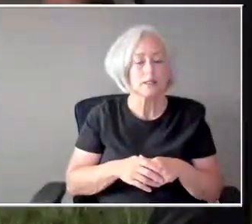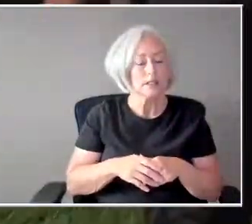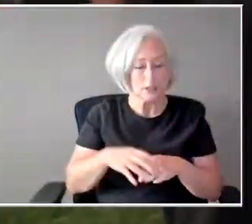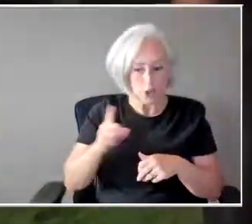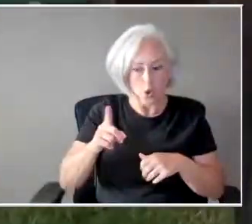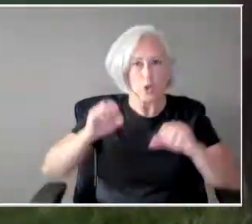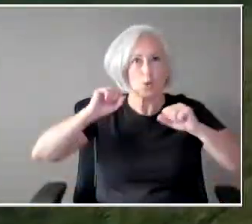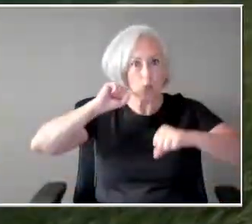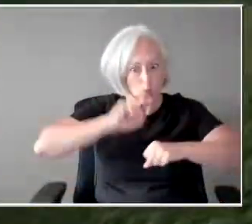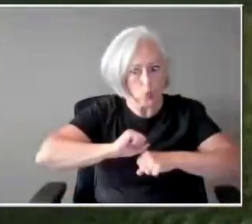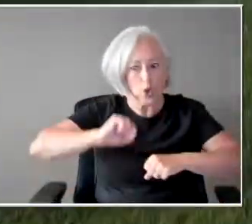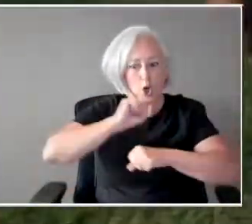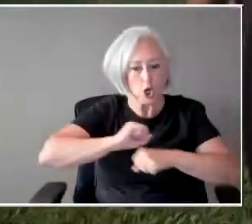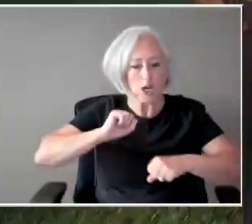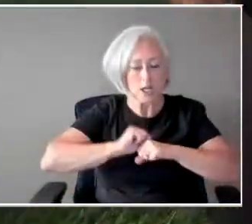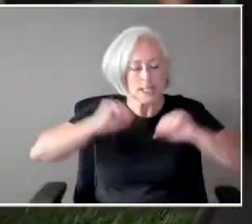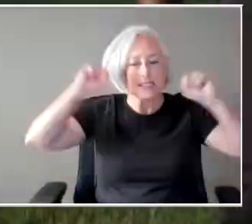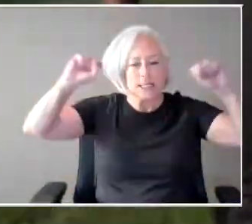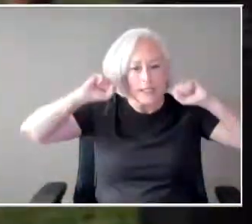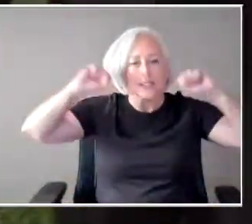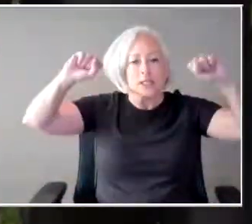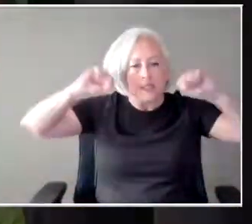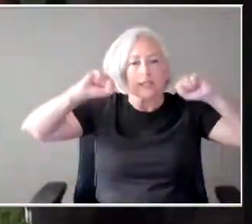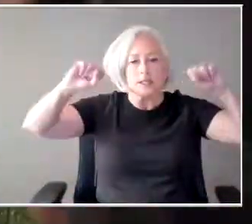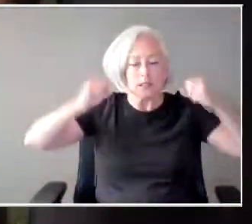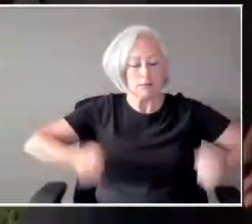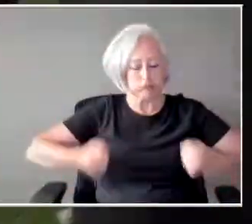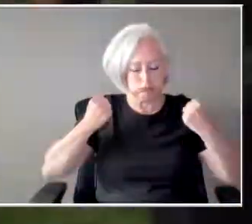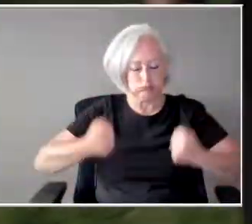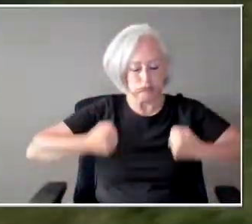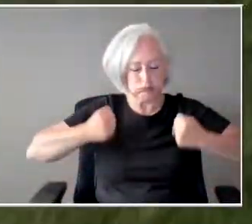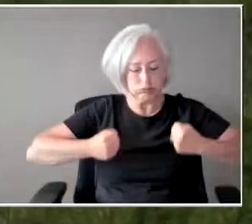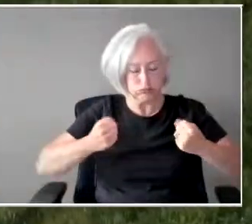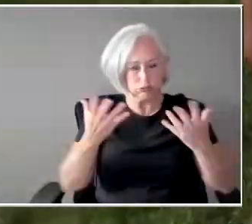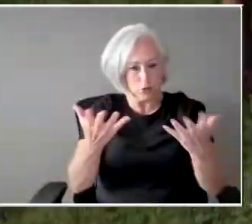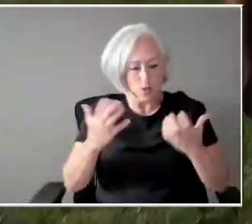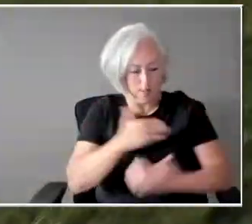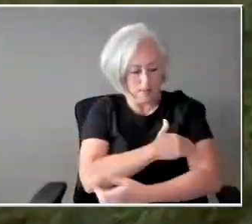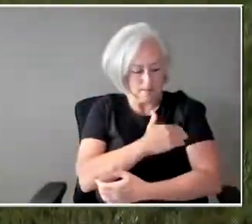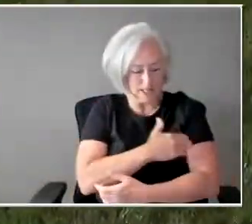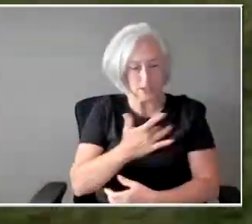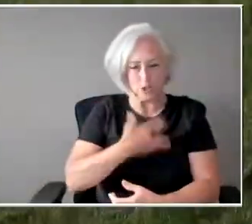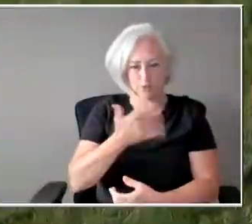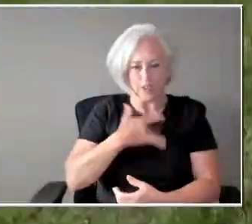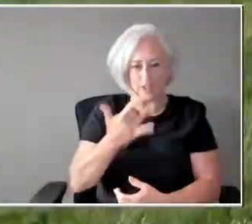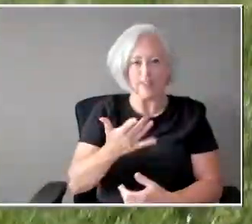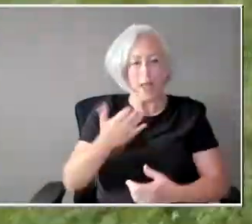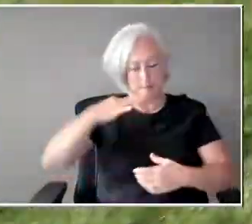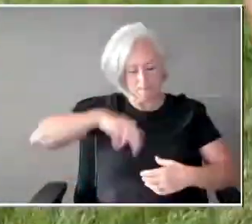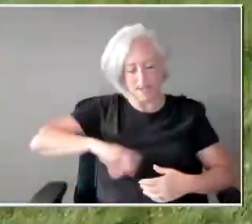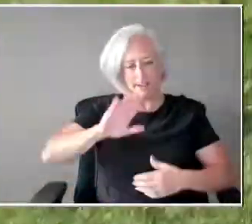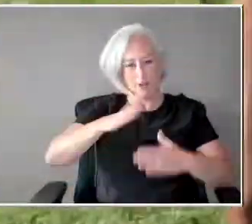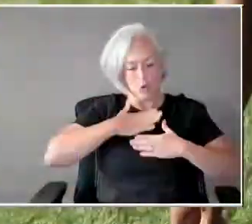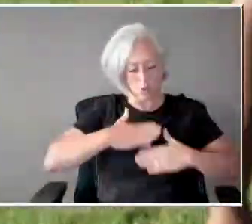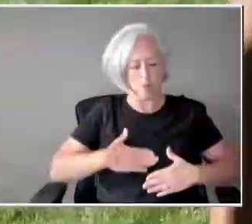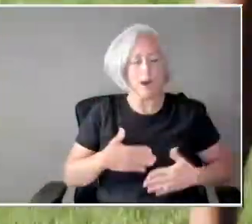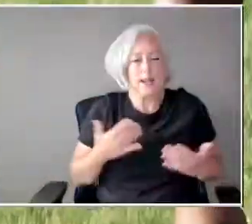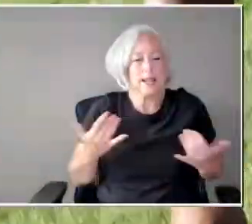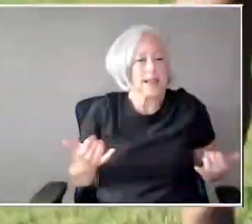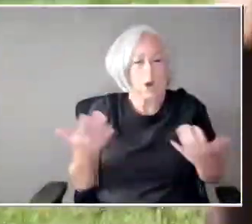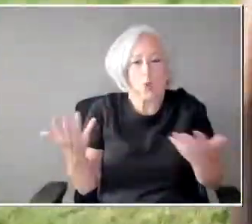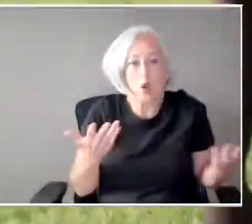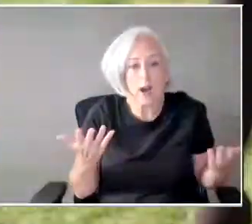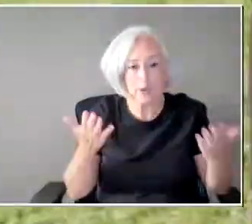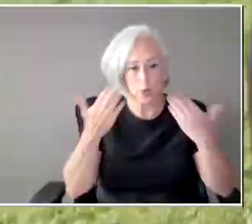workout and you want to make sure that your muscles are really feeling it and you're getting the most out of it. So a lot of people talk about the research when it comes to